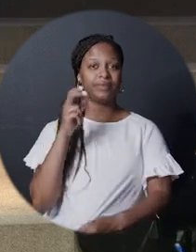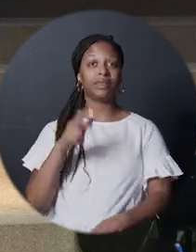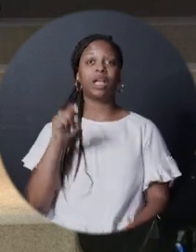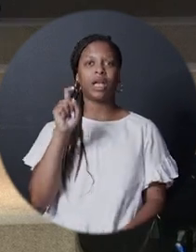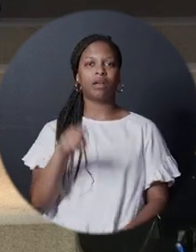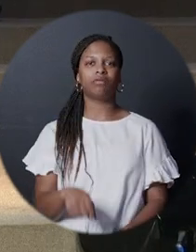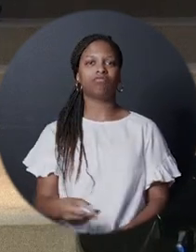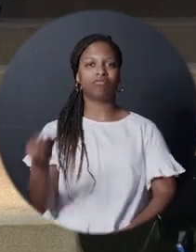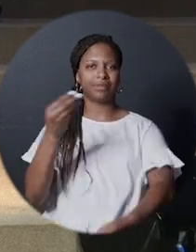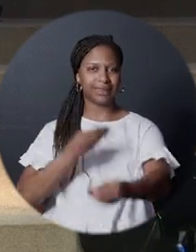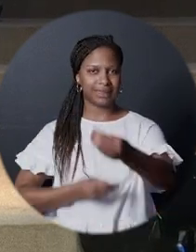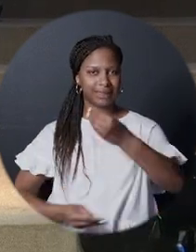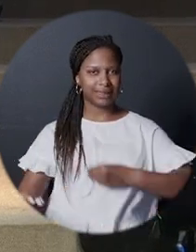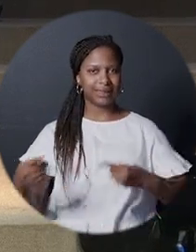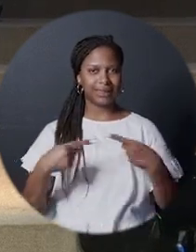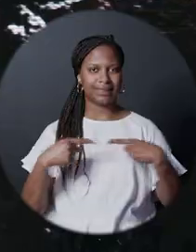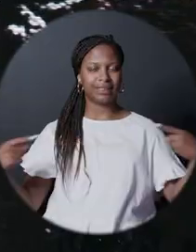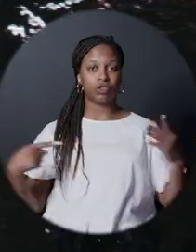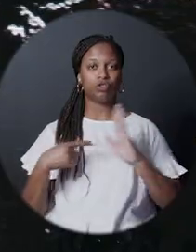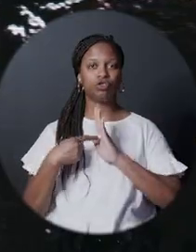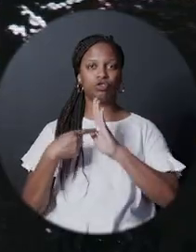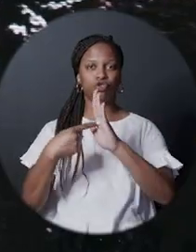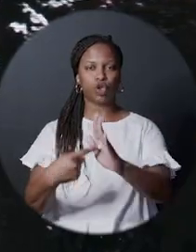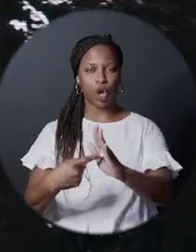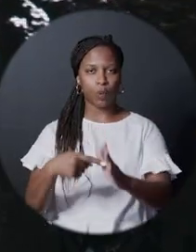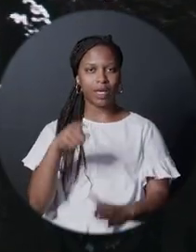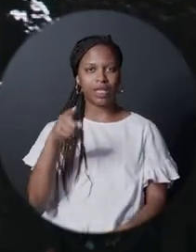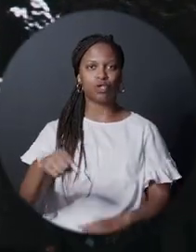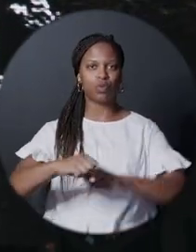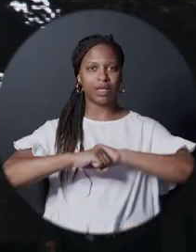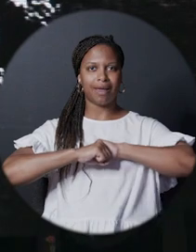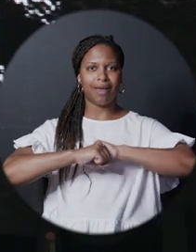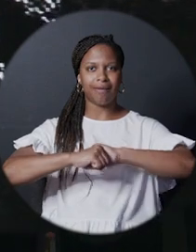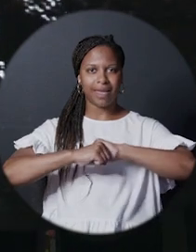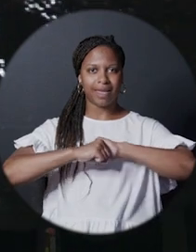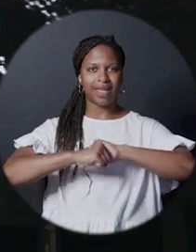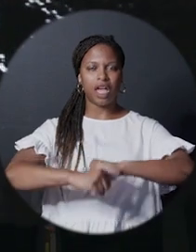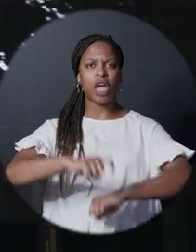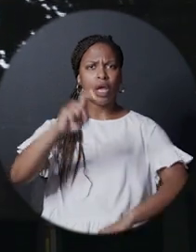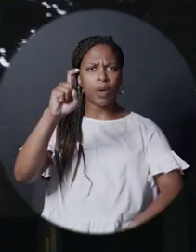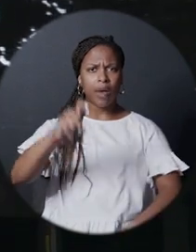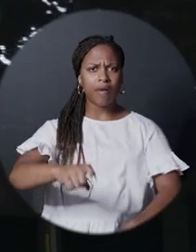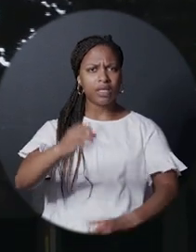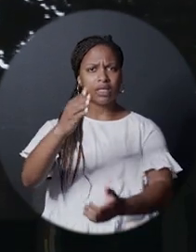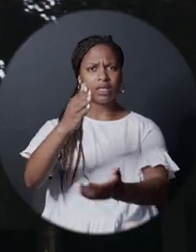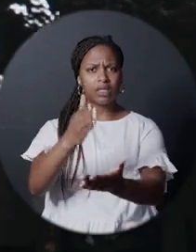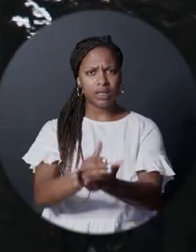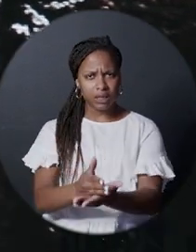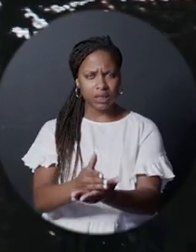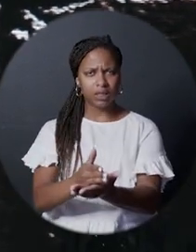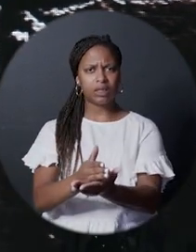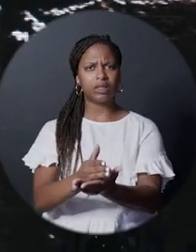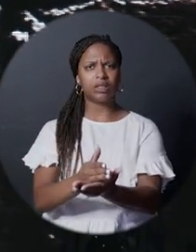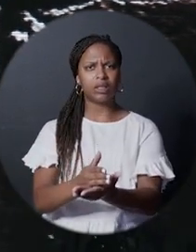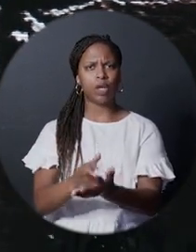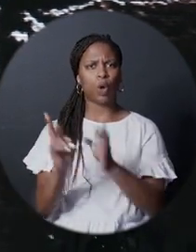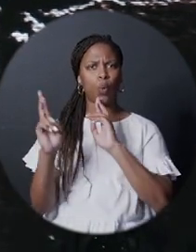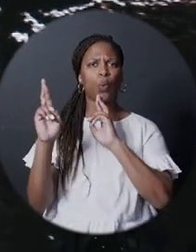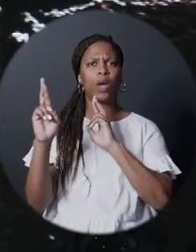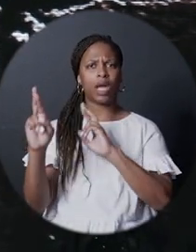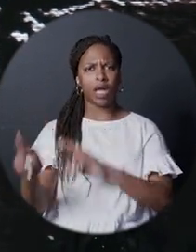Y'all not hearing me. He'll have to turn you over to the enemy to show you that he is your defense. You've got to